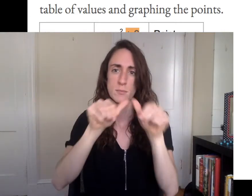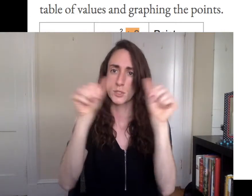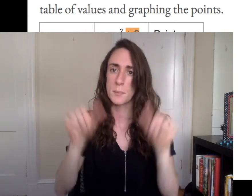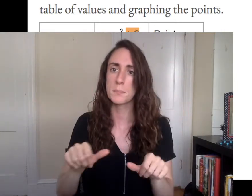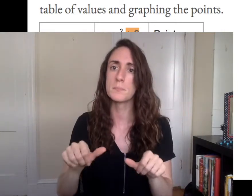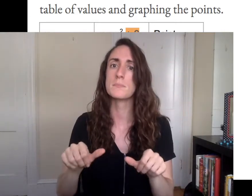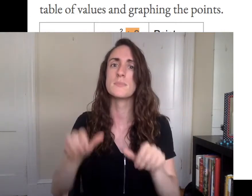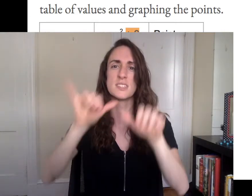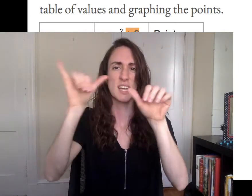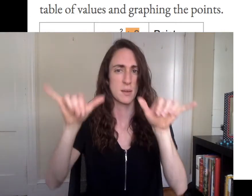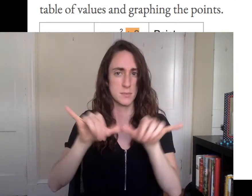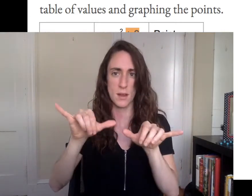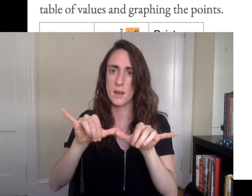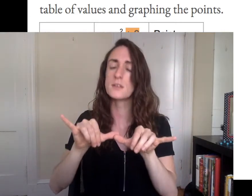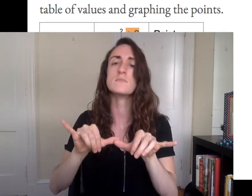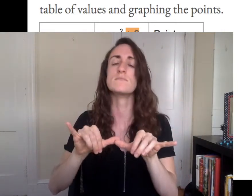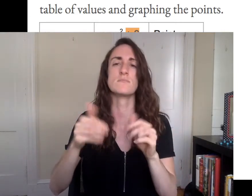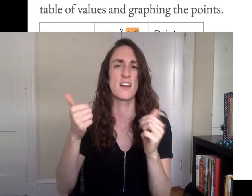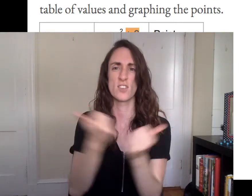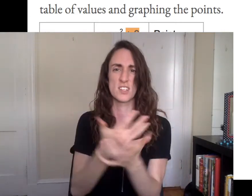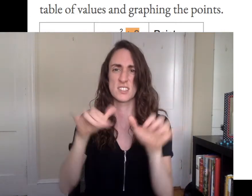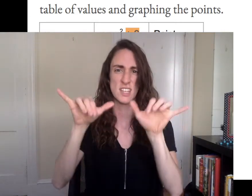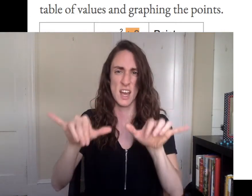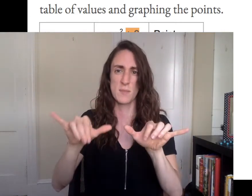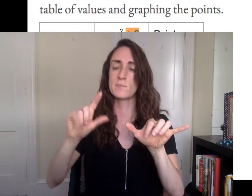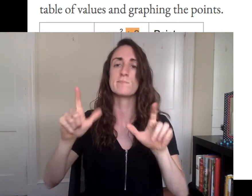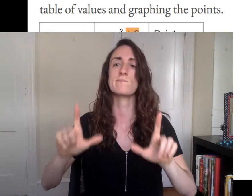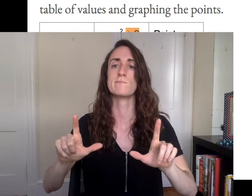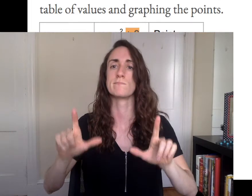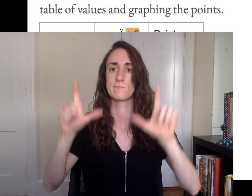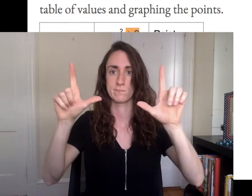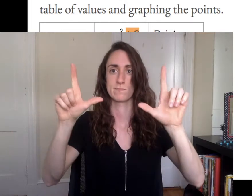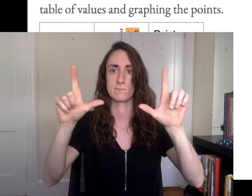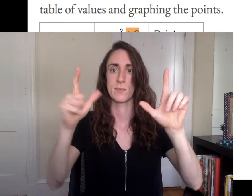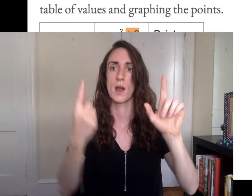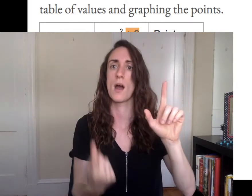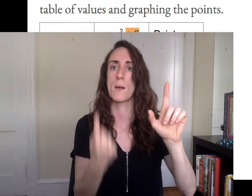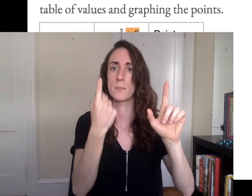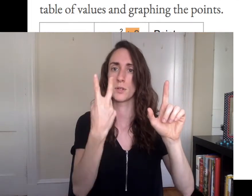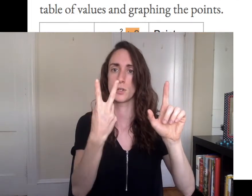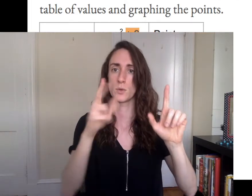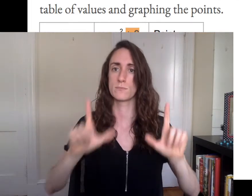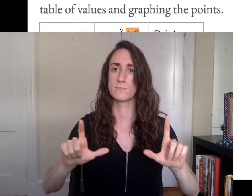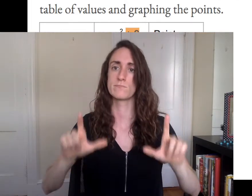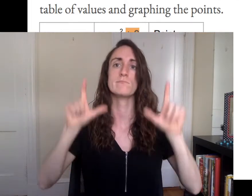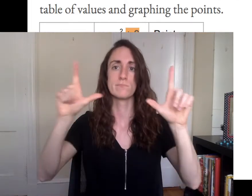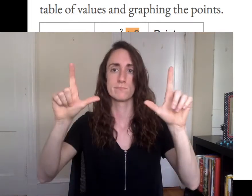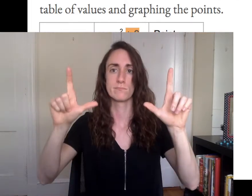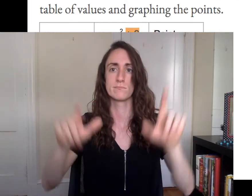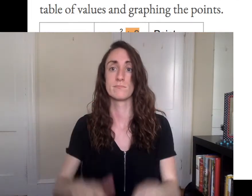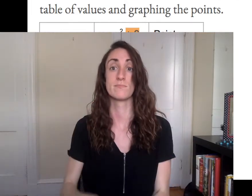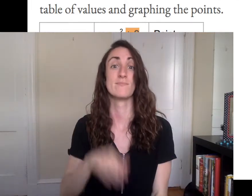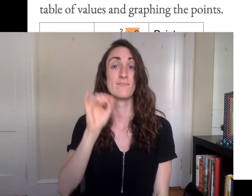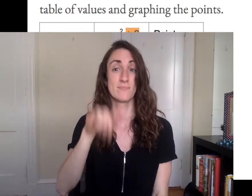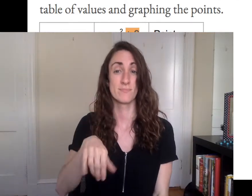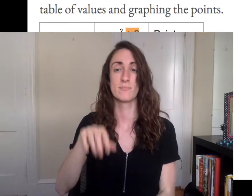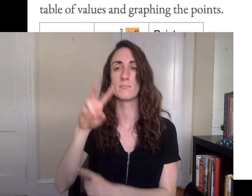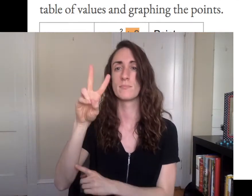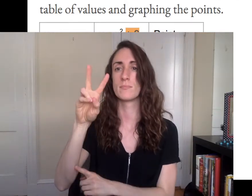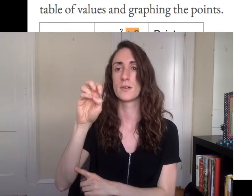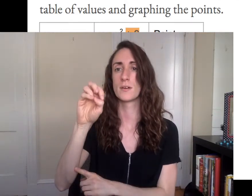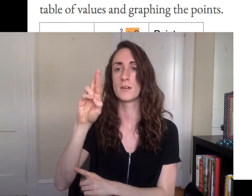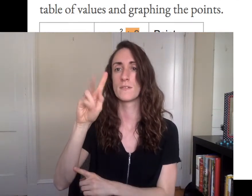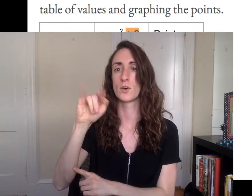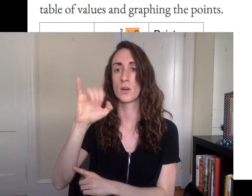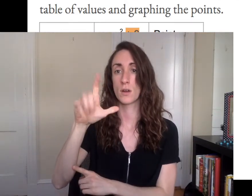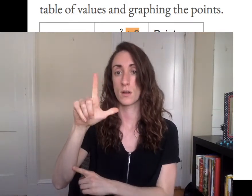shape, it's the same size, everything about it has stayed the same except that its position has shifted up the y-axis 2 units.